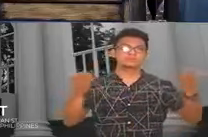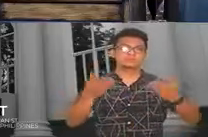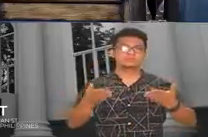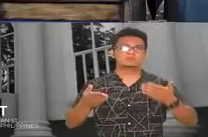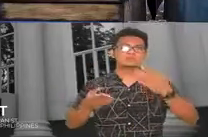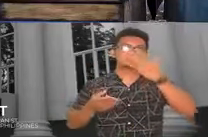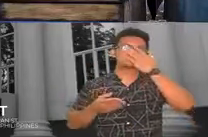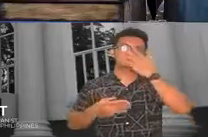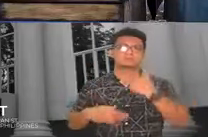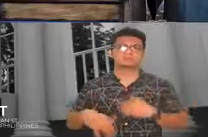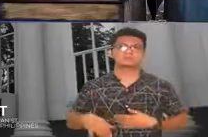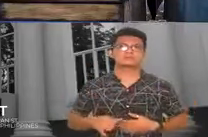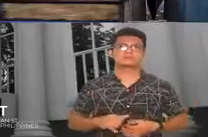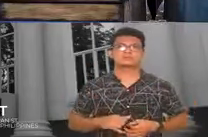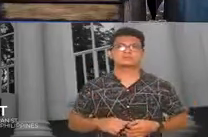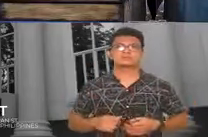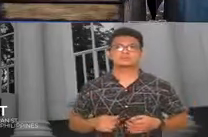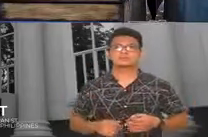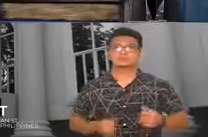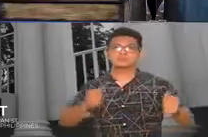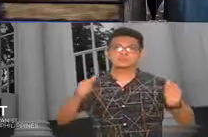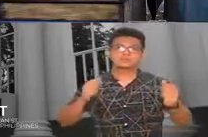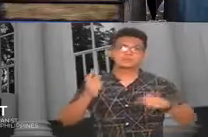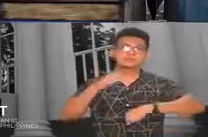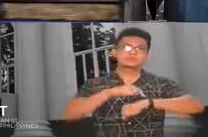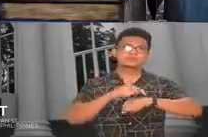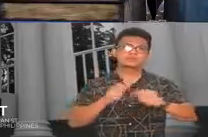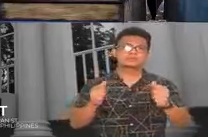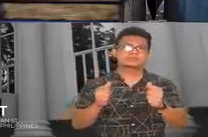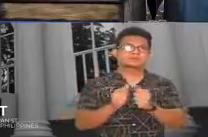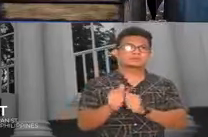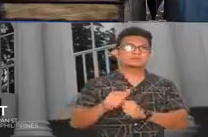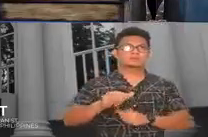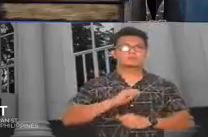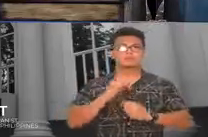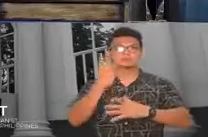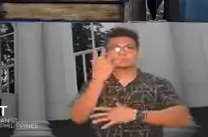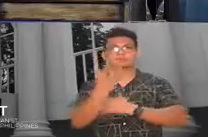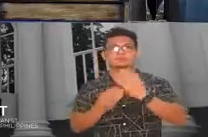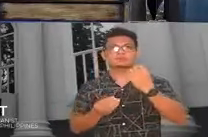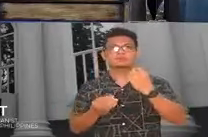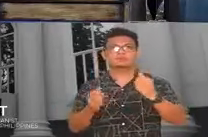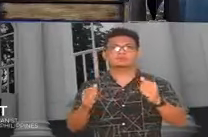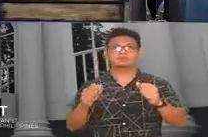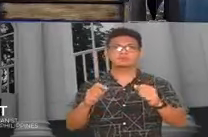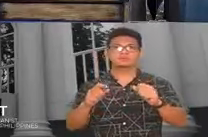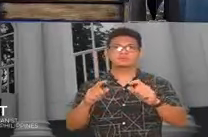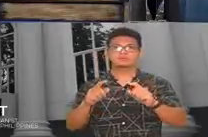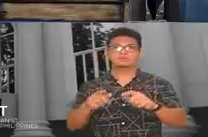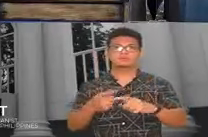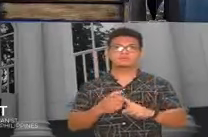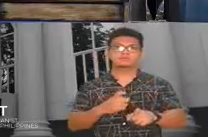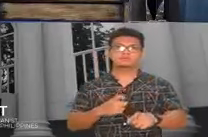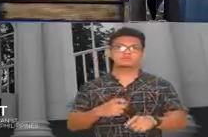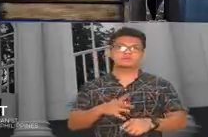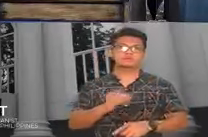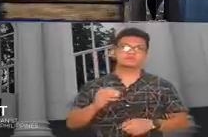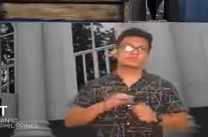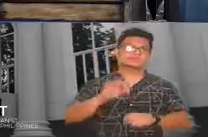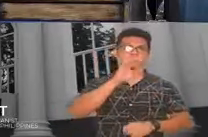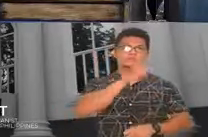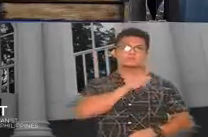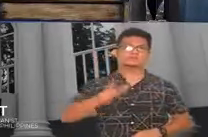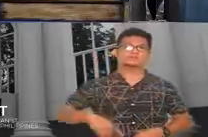As soon as I am gone from thee, that the Spirit of the Lord shall carry me whither I know not. And so when I come and